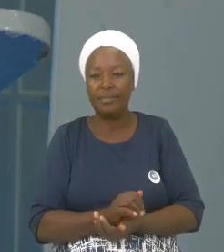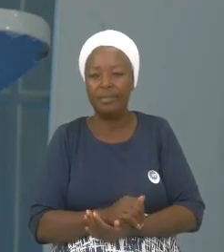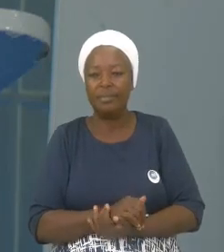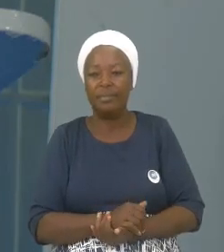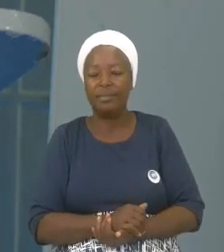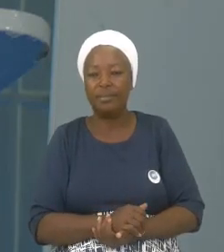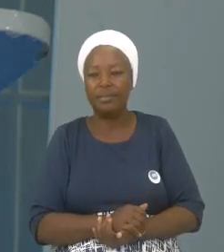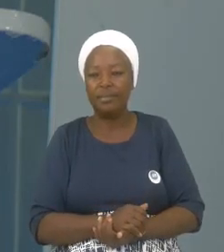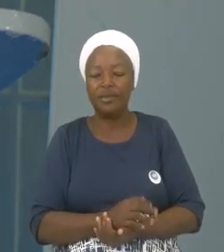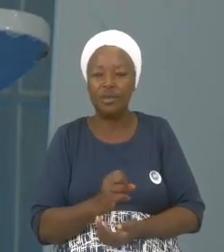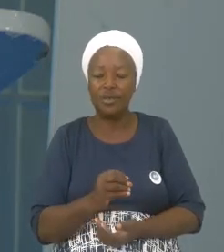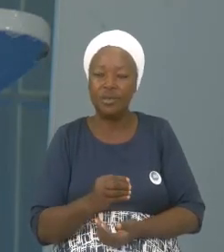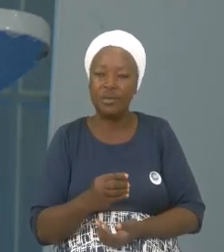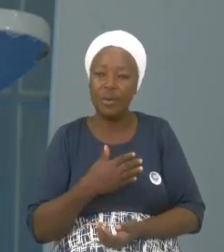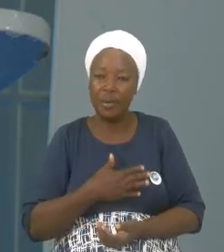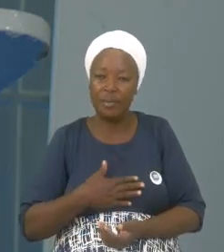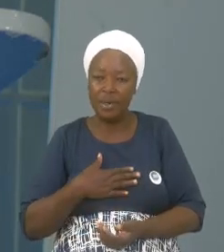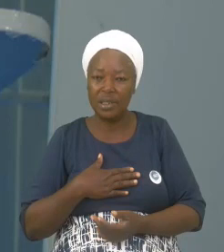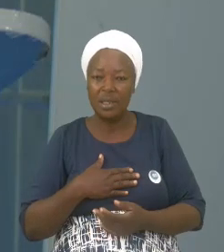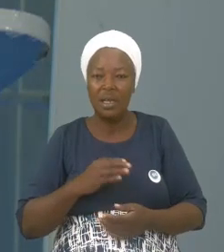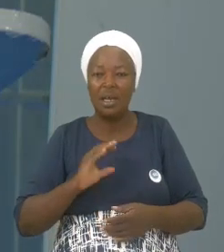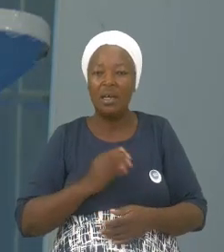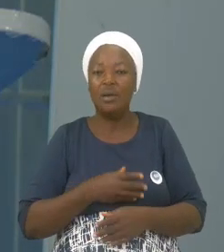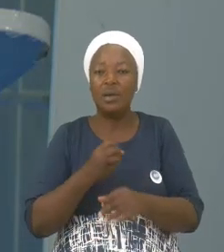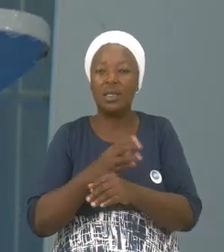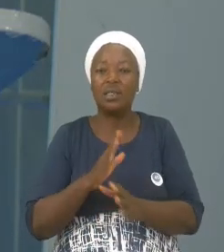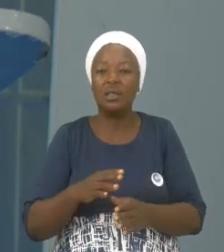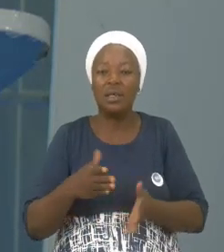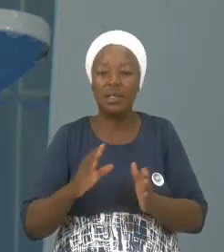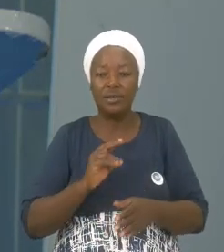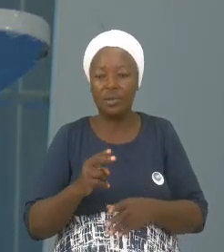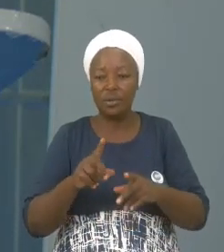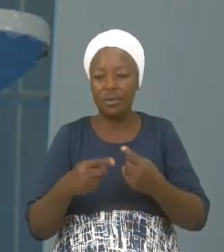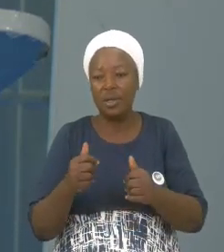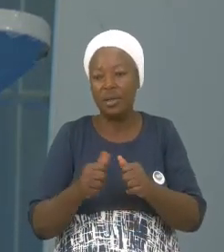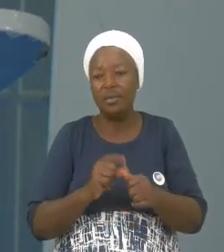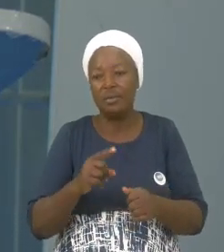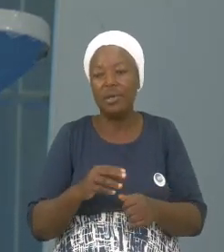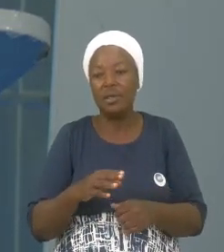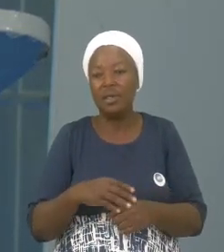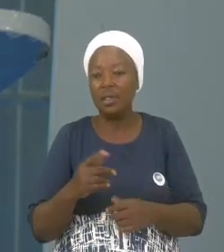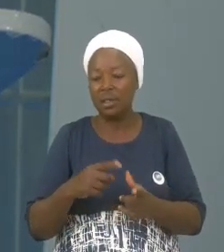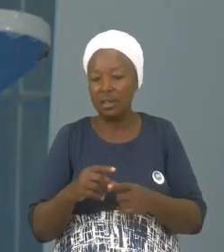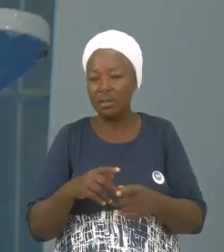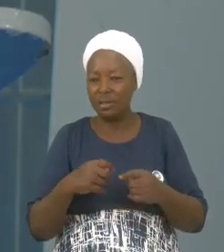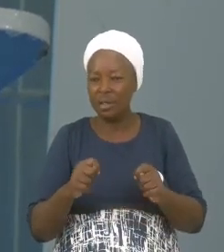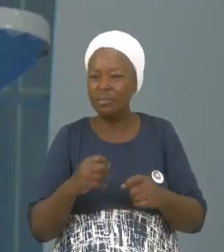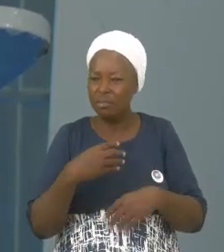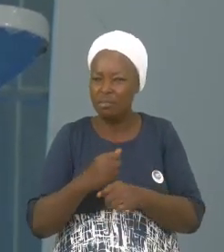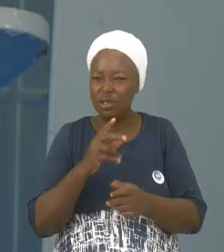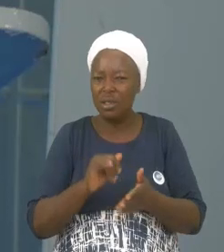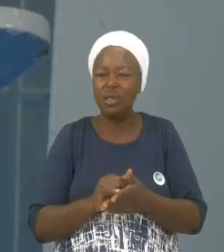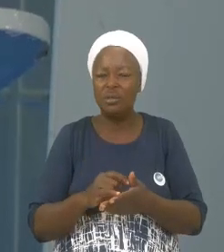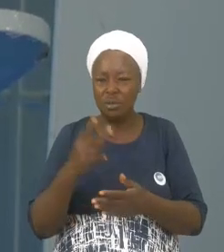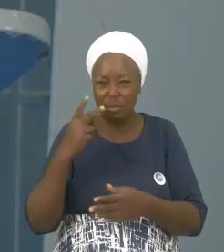So please, counselors, let's go everywhere. Ensure that we capture